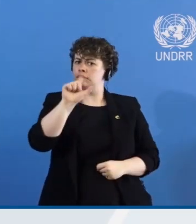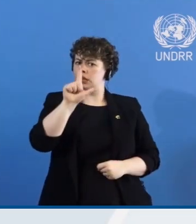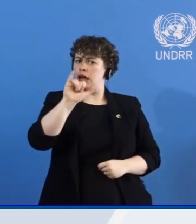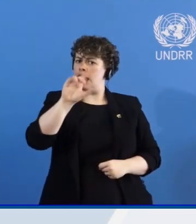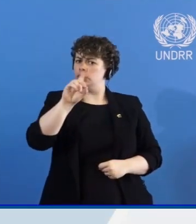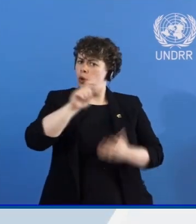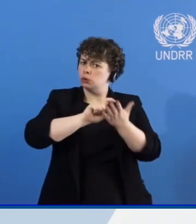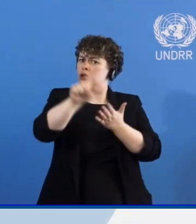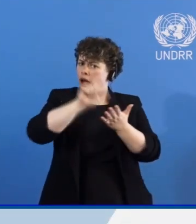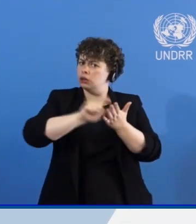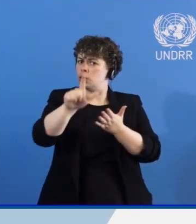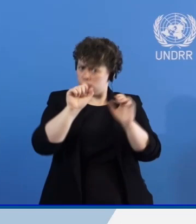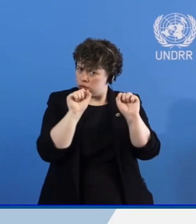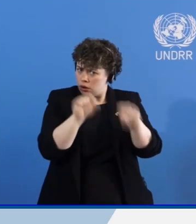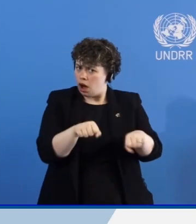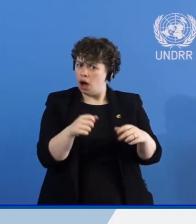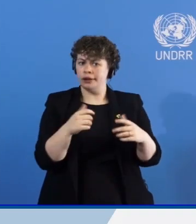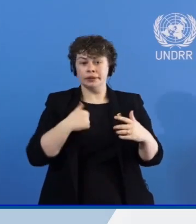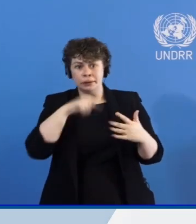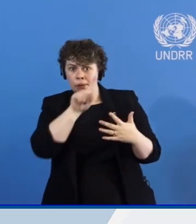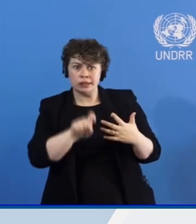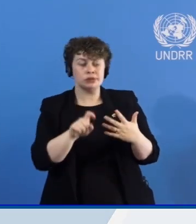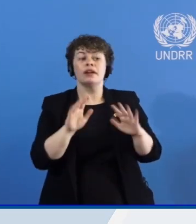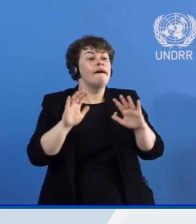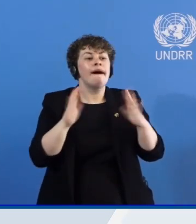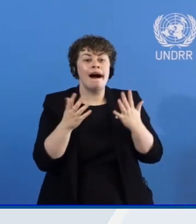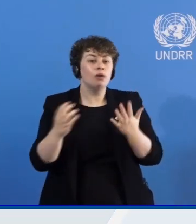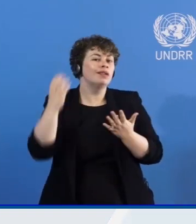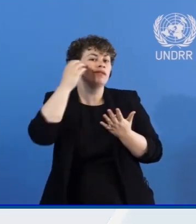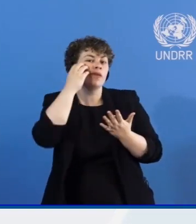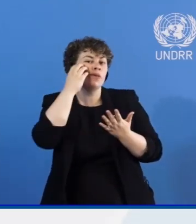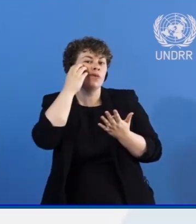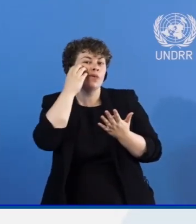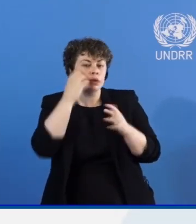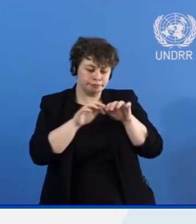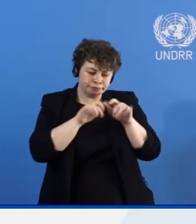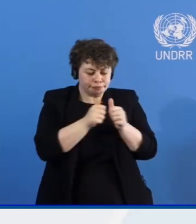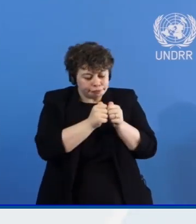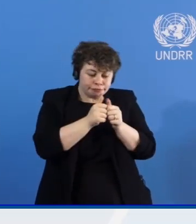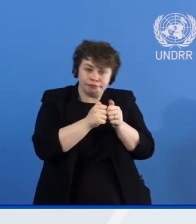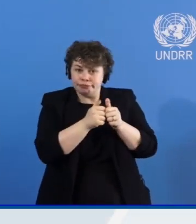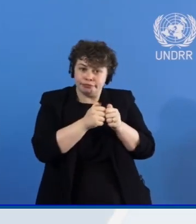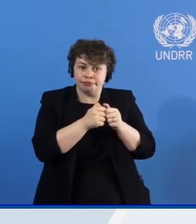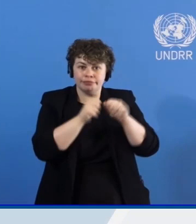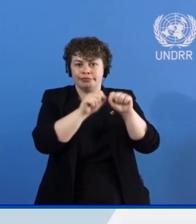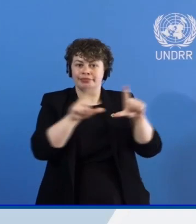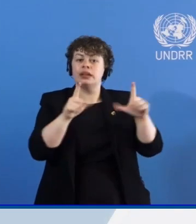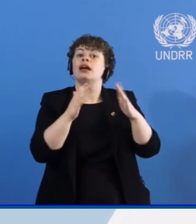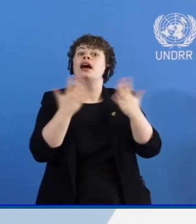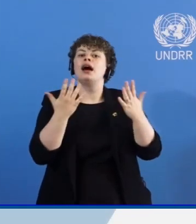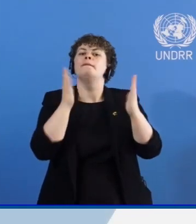slido.com, using your mobile phones and insert the code that's shown on the room screen.